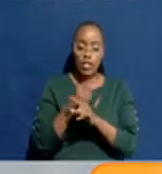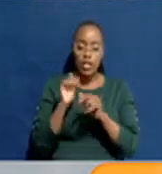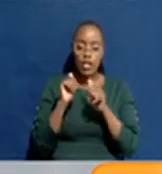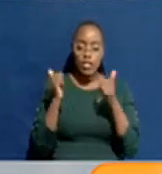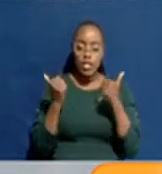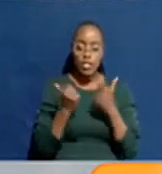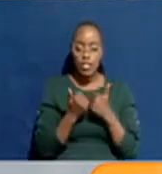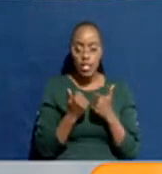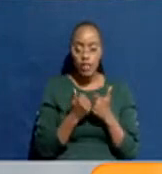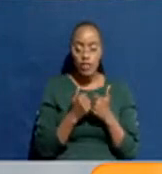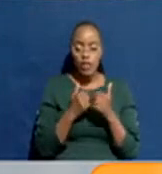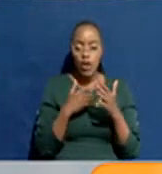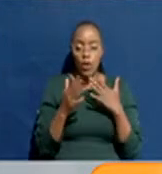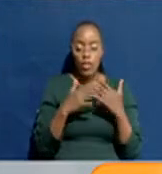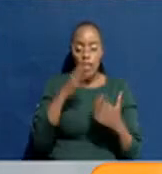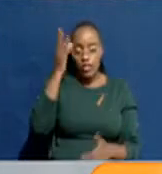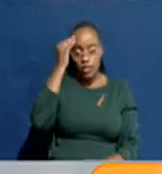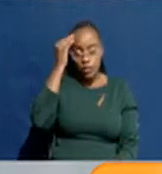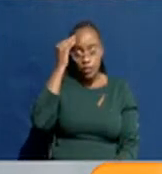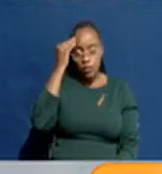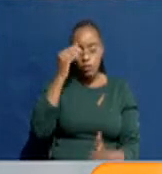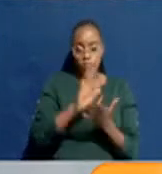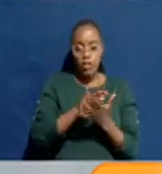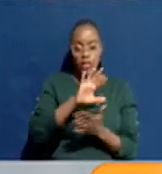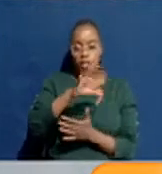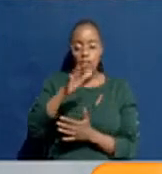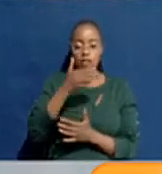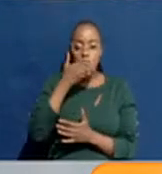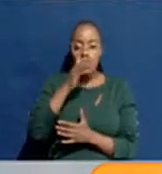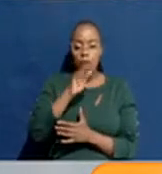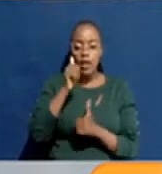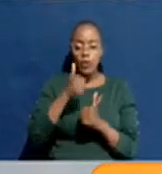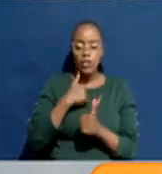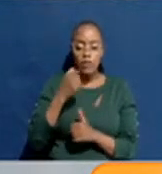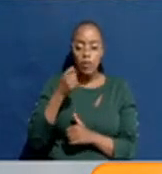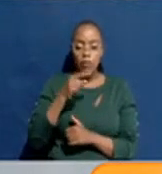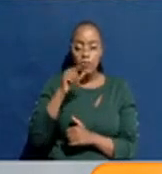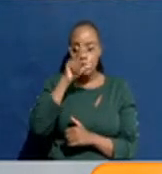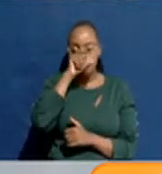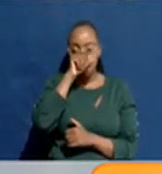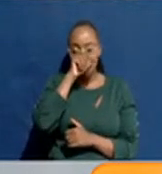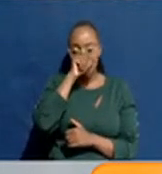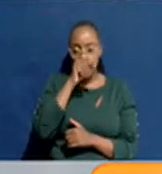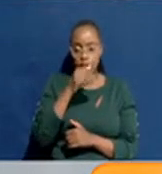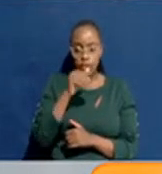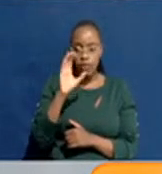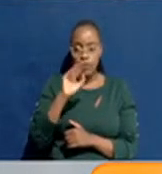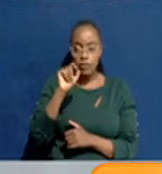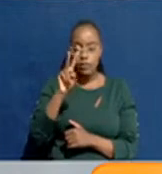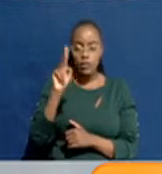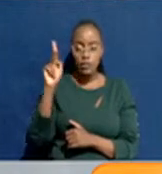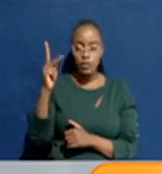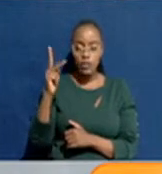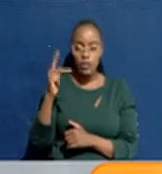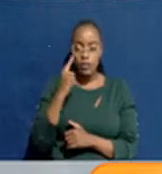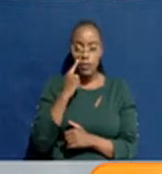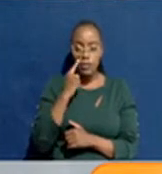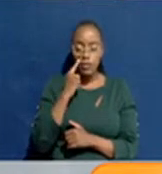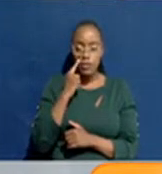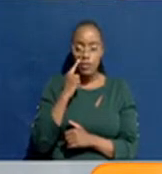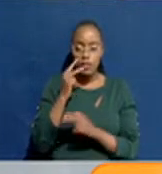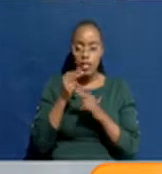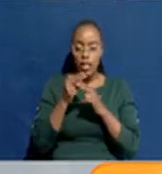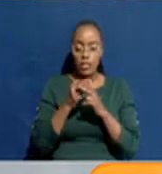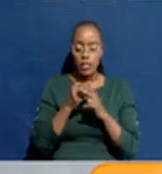agencies, whether it's education or it's the counties. The feedback that has come to us via Twitter at Citizen TV Kenya, at Sam Gituku, the